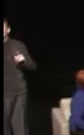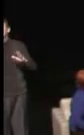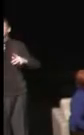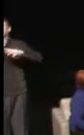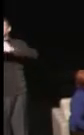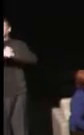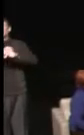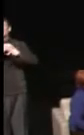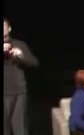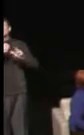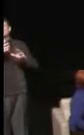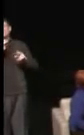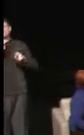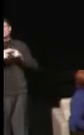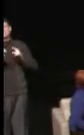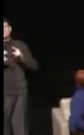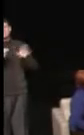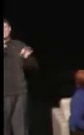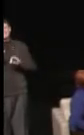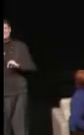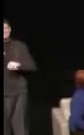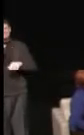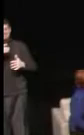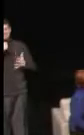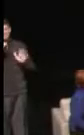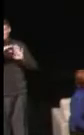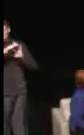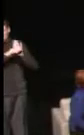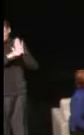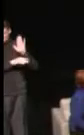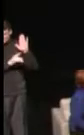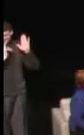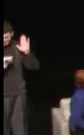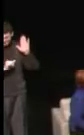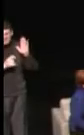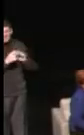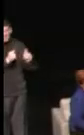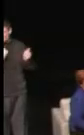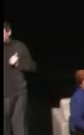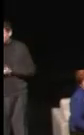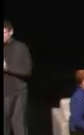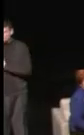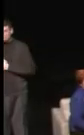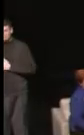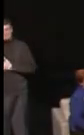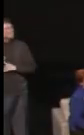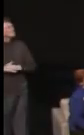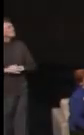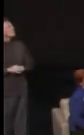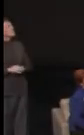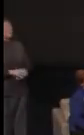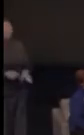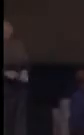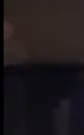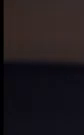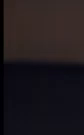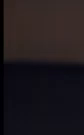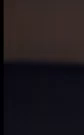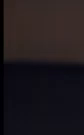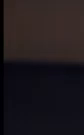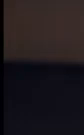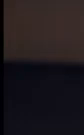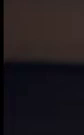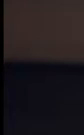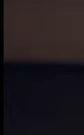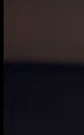brief overview of the program, and then we'll move right into the speakers. But I would first like to thank the Manitoba Theatre for